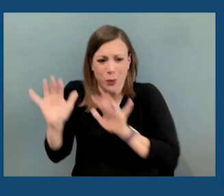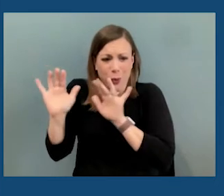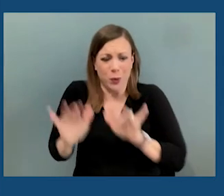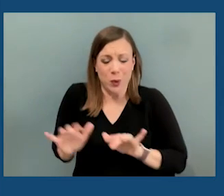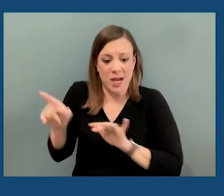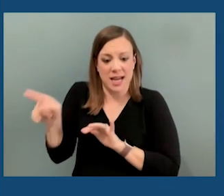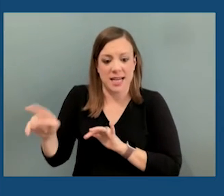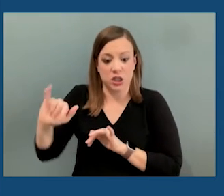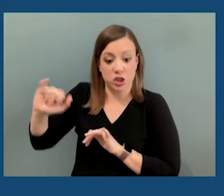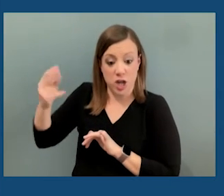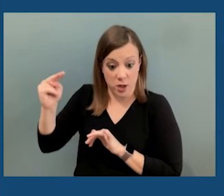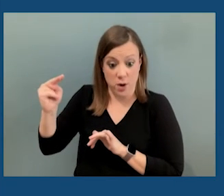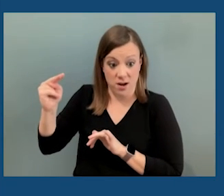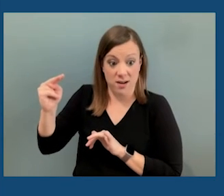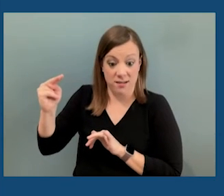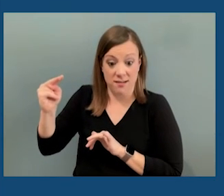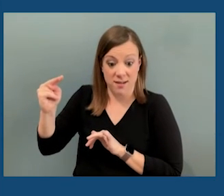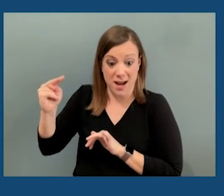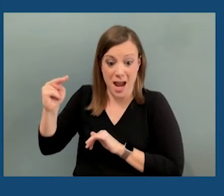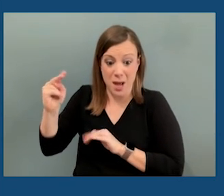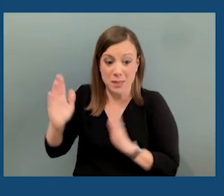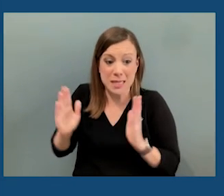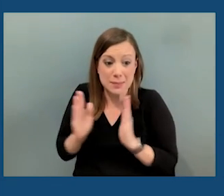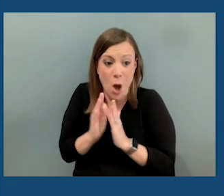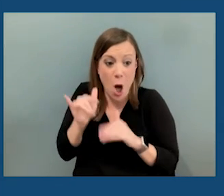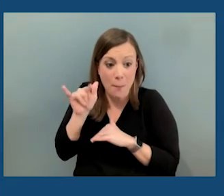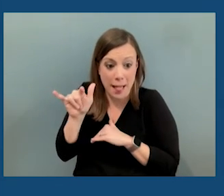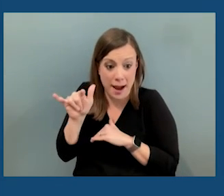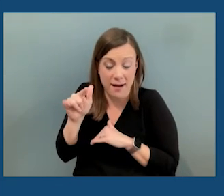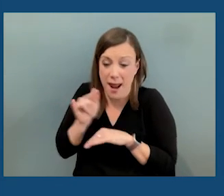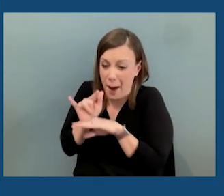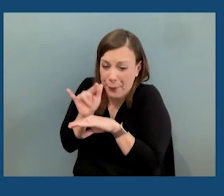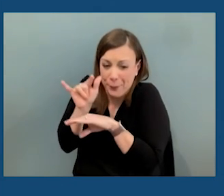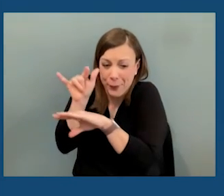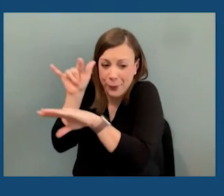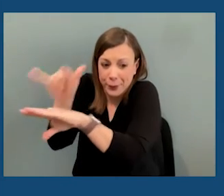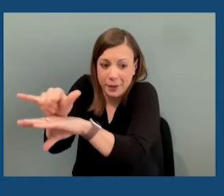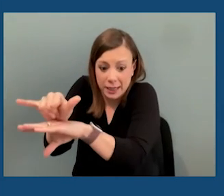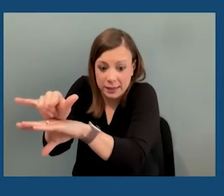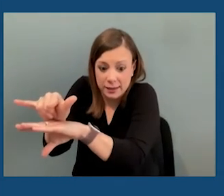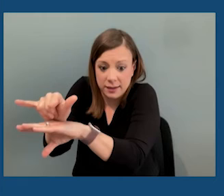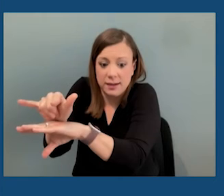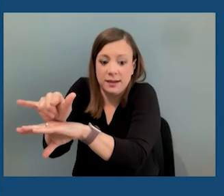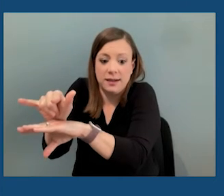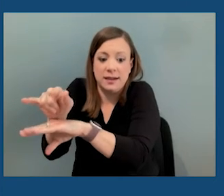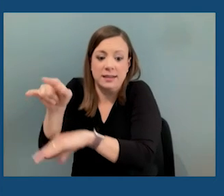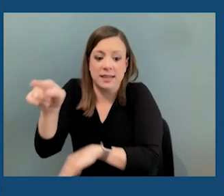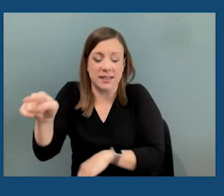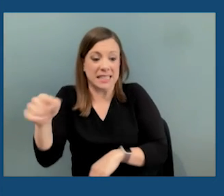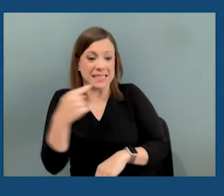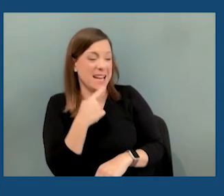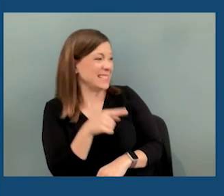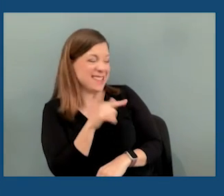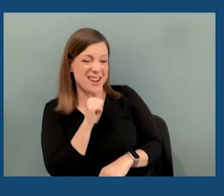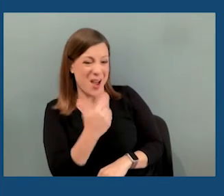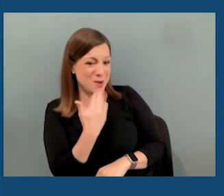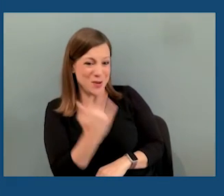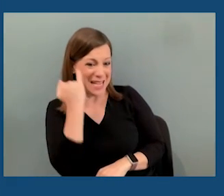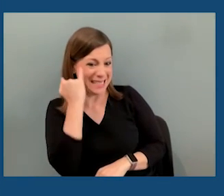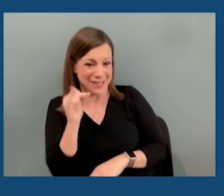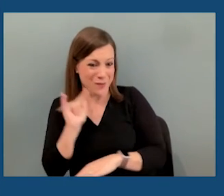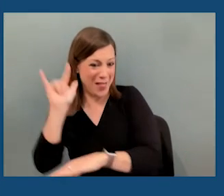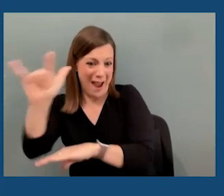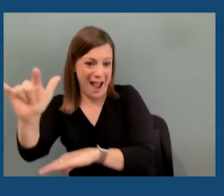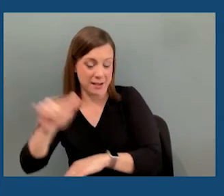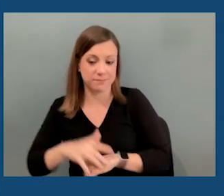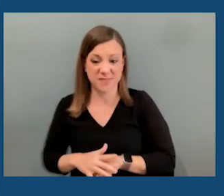Small plane, had to get there. I had a half hour to meet with the CEO. Blizzard conditions, they say, not a good idea to fly. I'm from